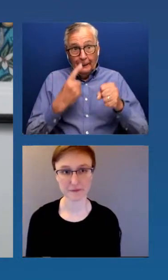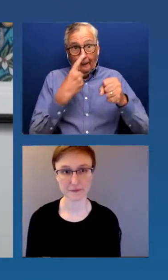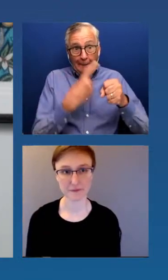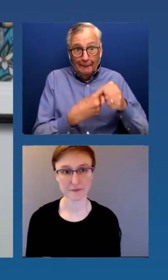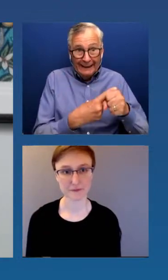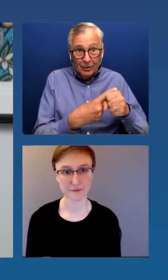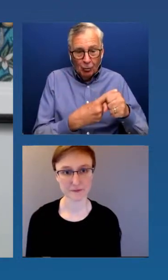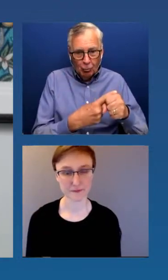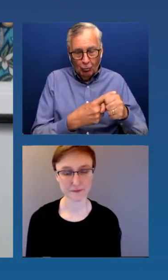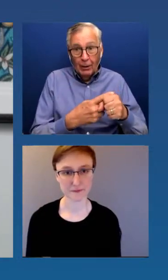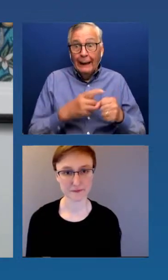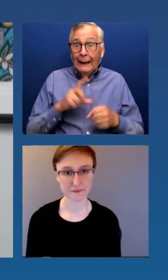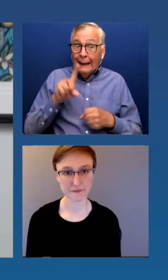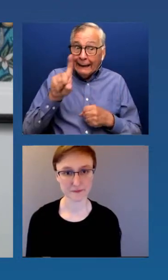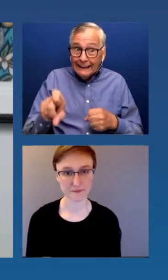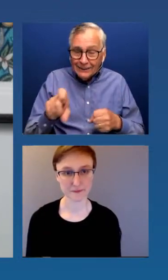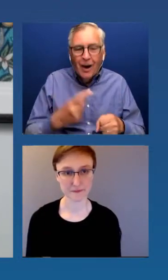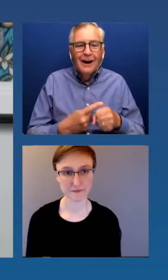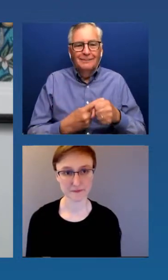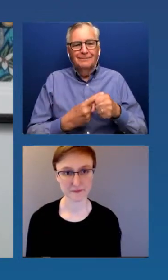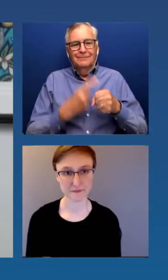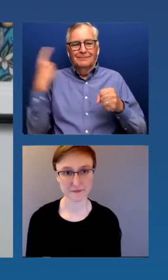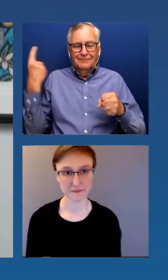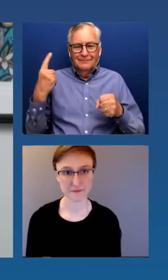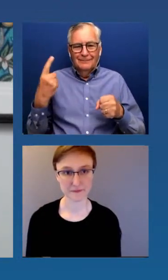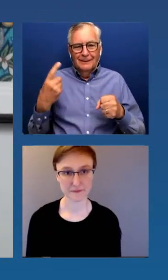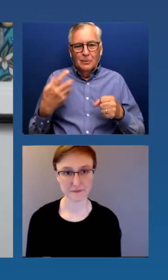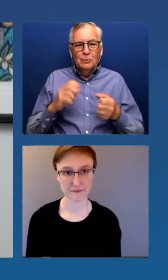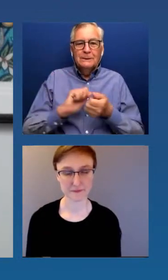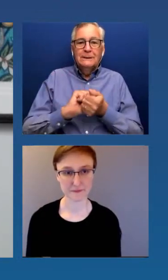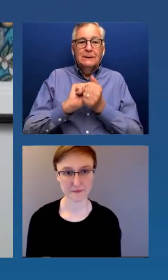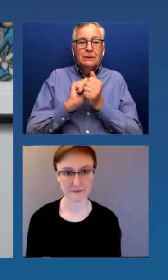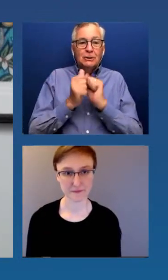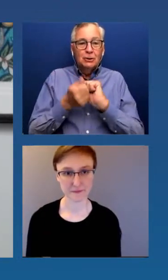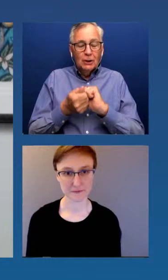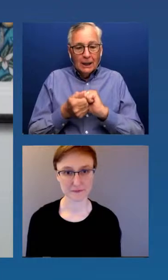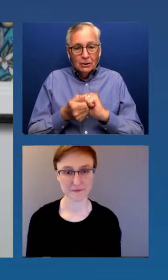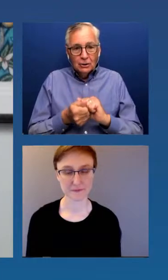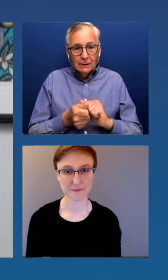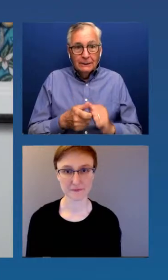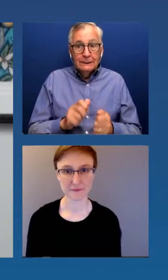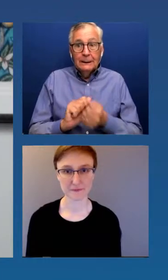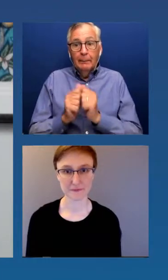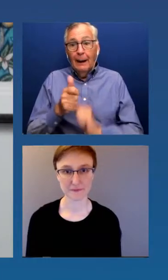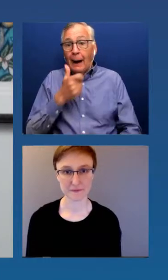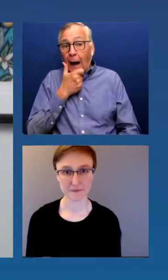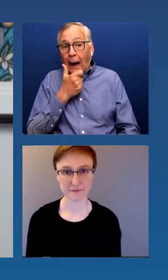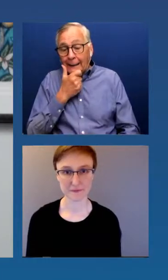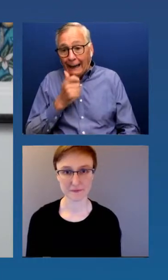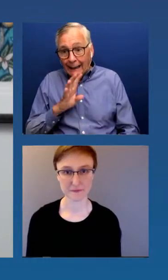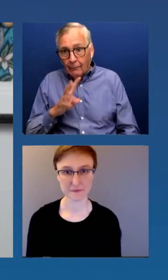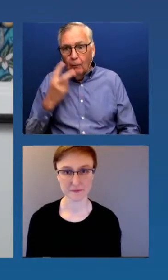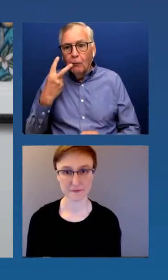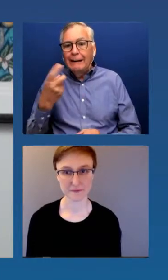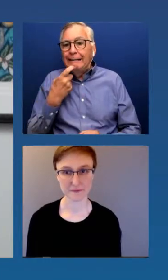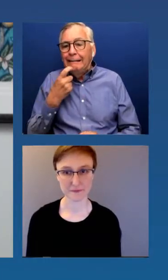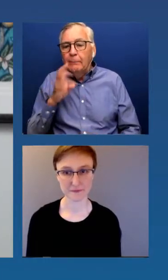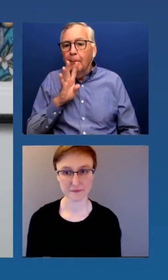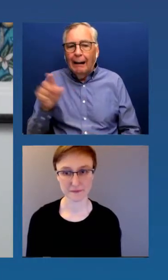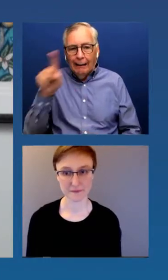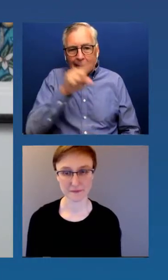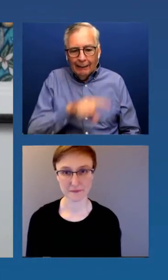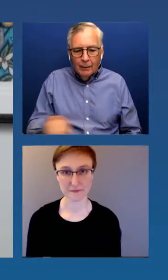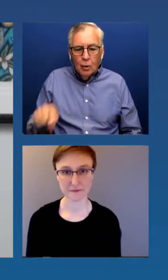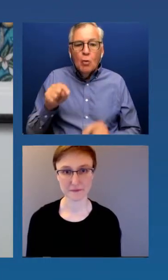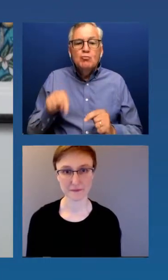vous invite à poser votre question et veuillez changer votre écran au mode speaker en anglais pour pouvoir mieux voir les porte-paroles. Le bouton est